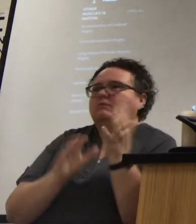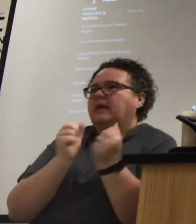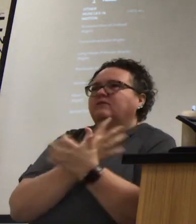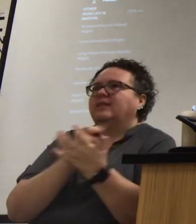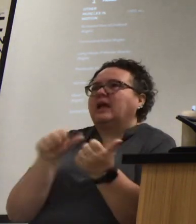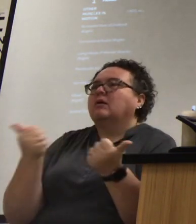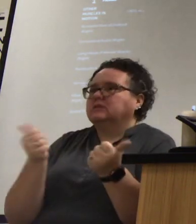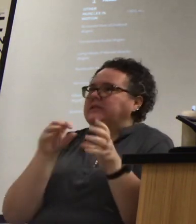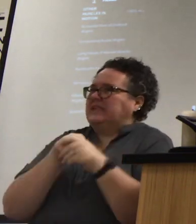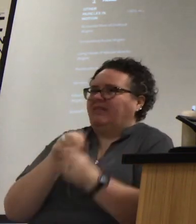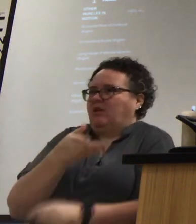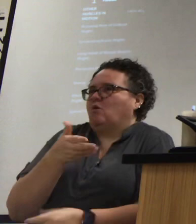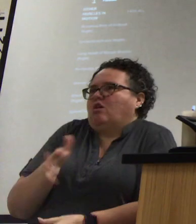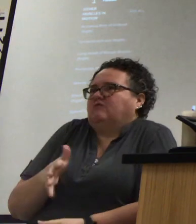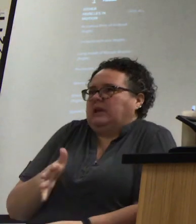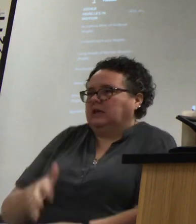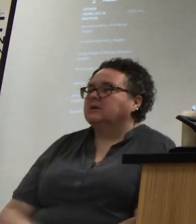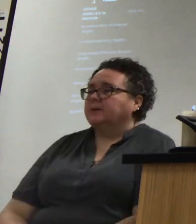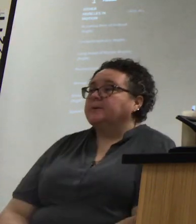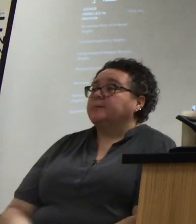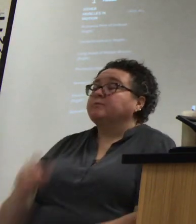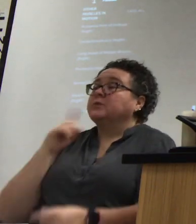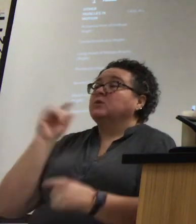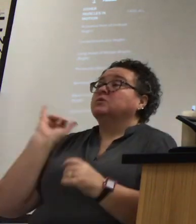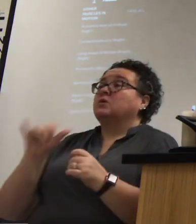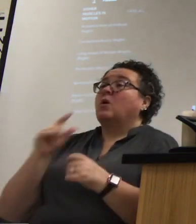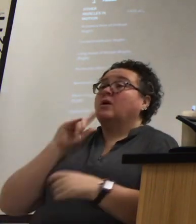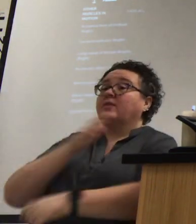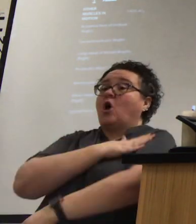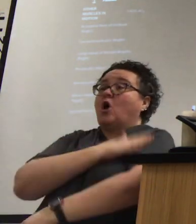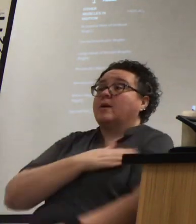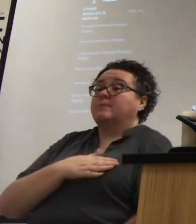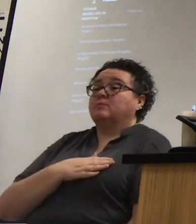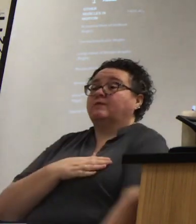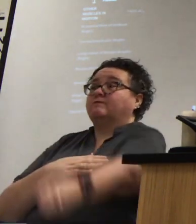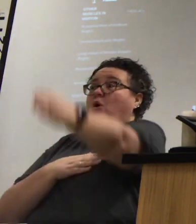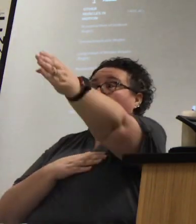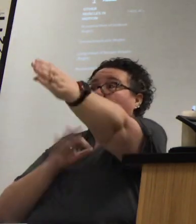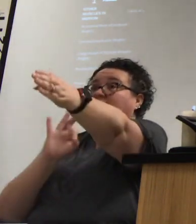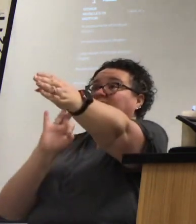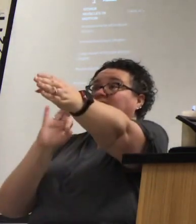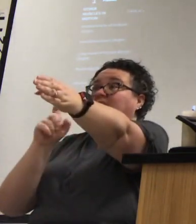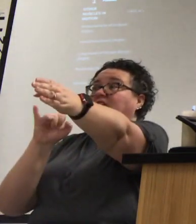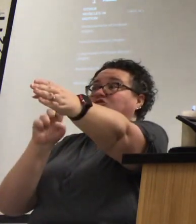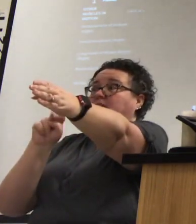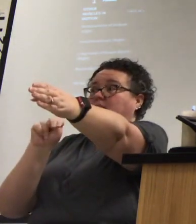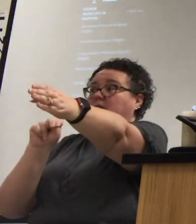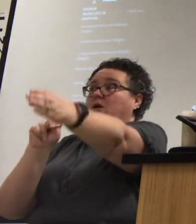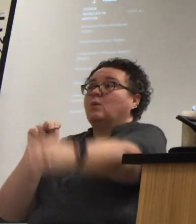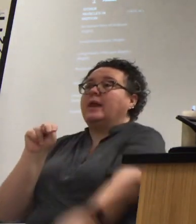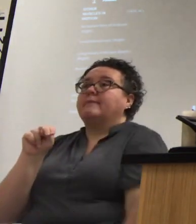you flexion. When the arm moves forward, that's flexion. When the arm moves back to the anatomical position, that's